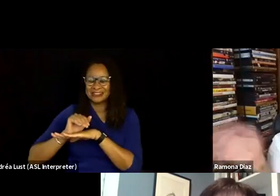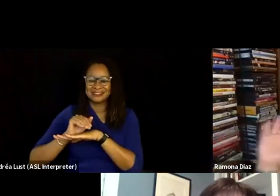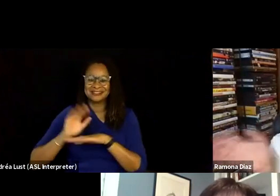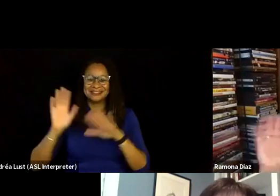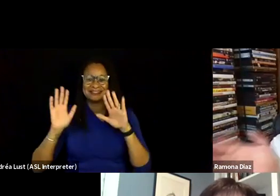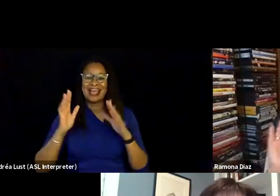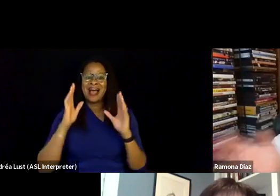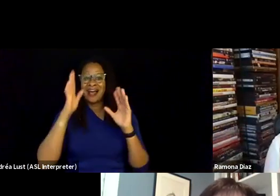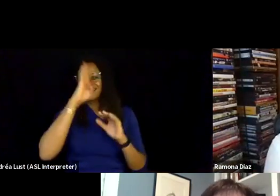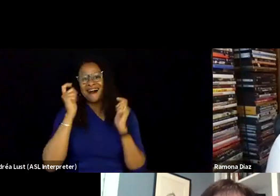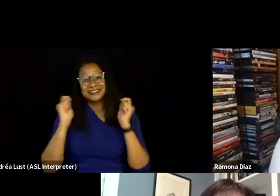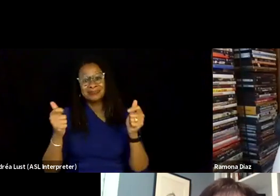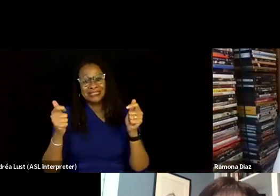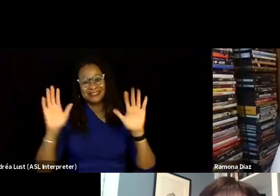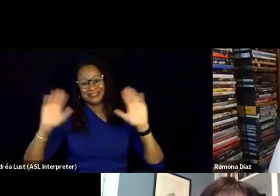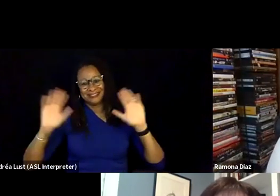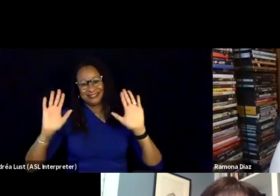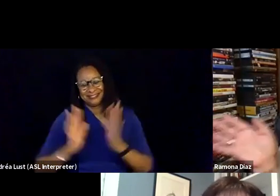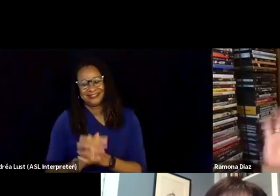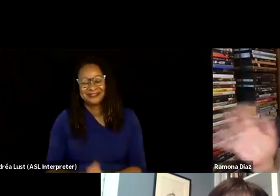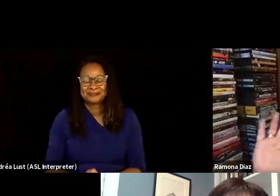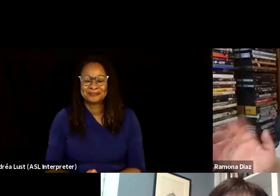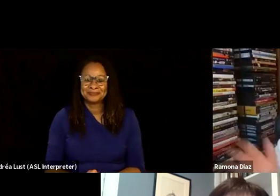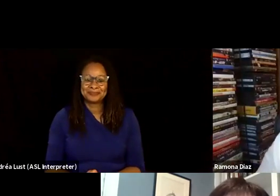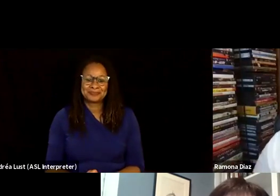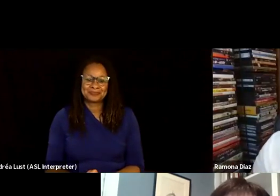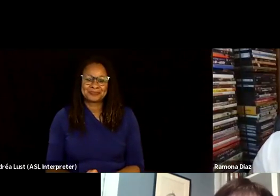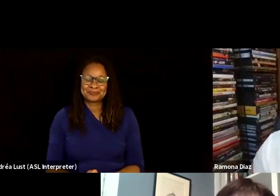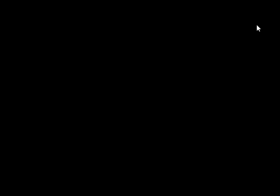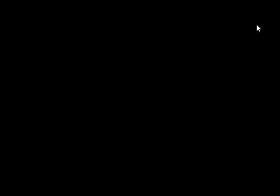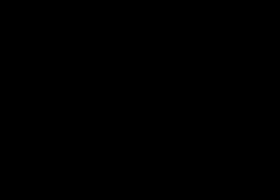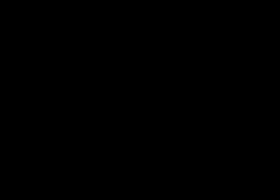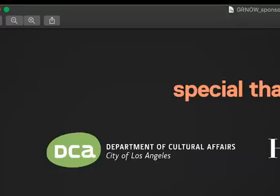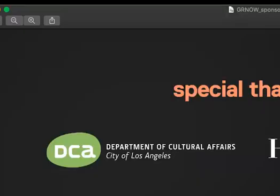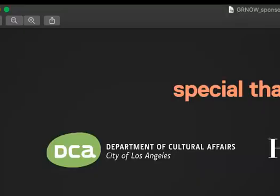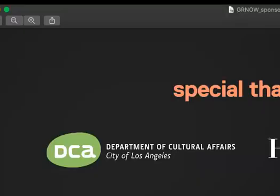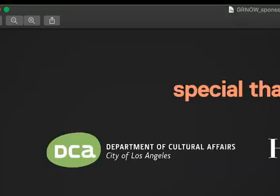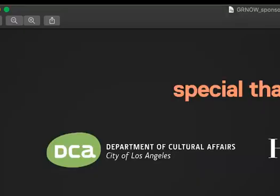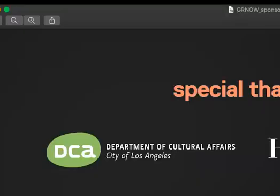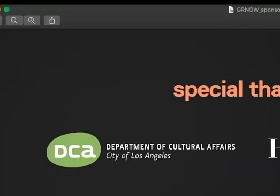Godspeed. Thank you. Thank you. Thanks so much.